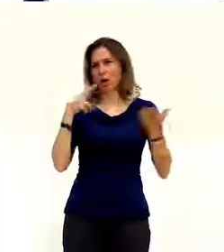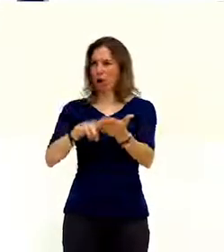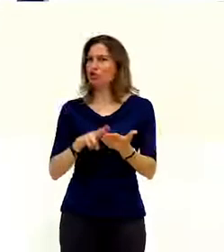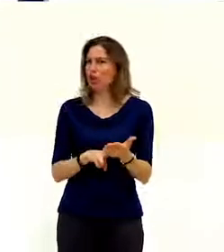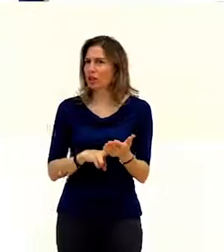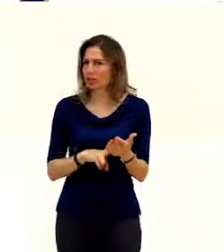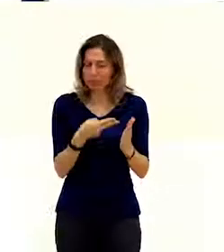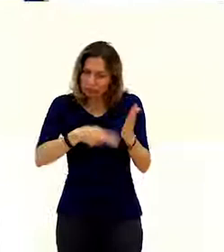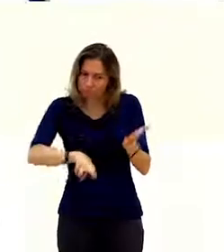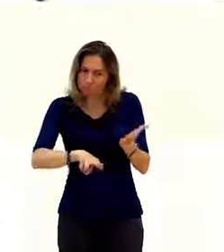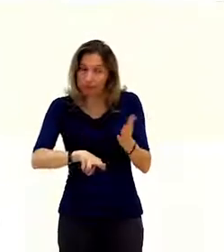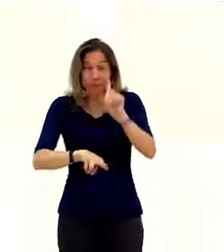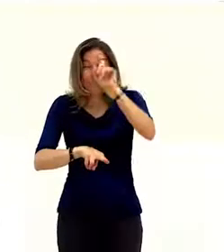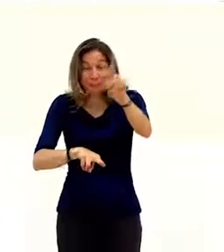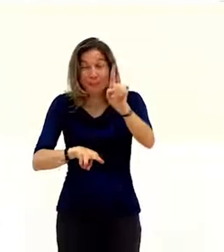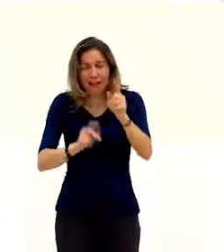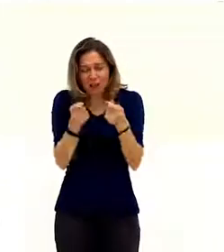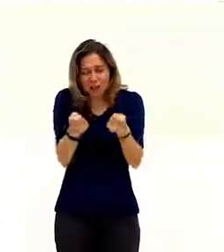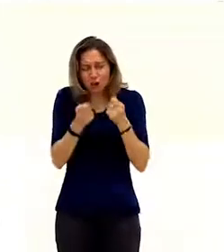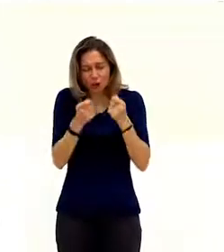subject to strict conditions,